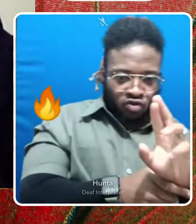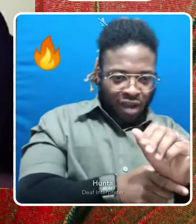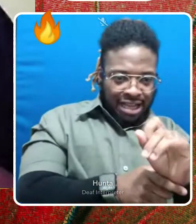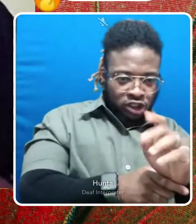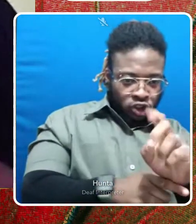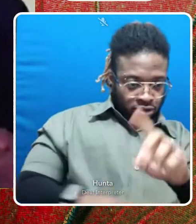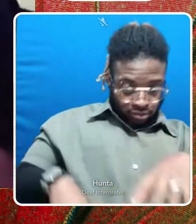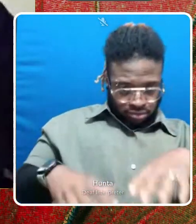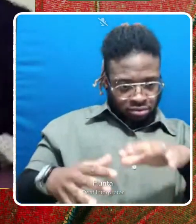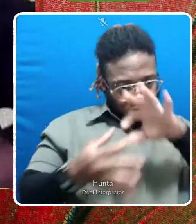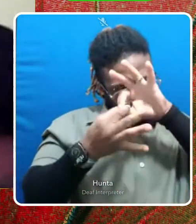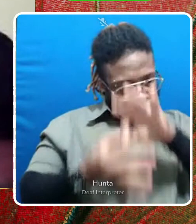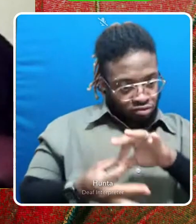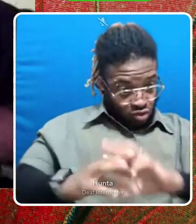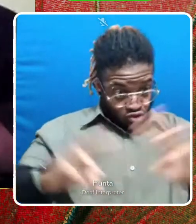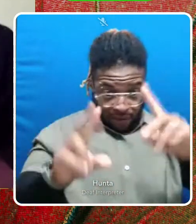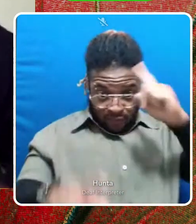Yo, I'm ready.